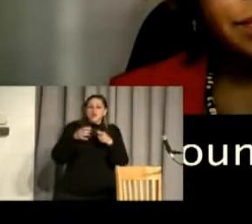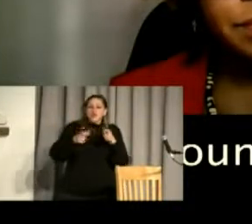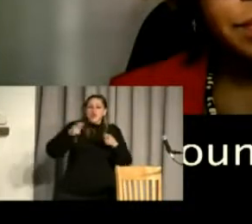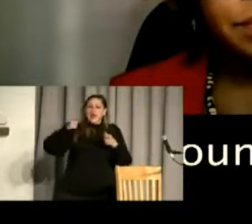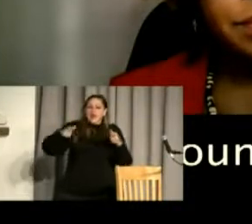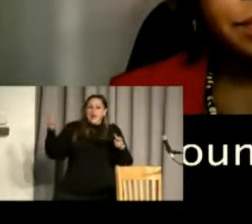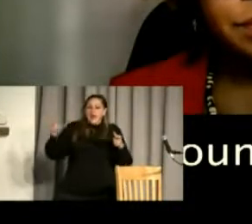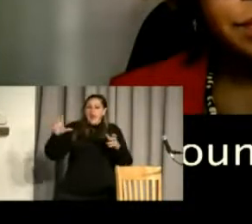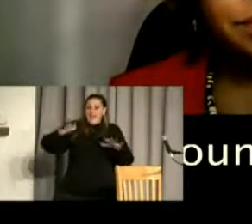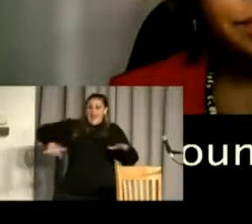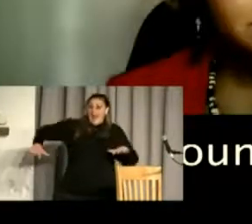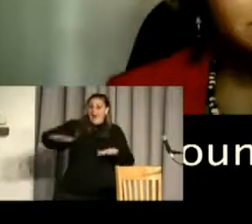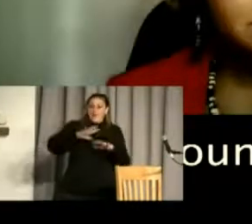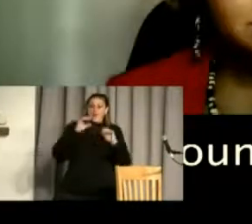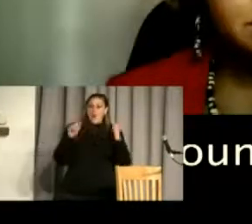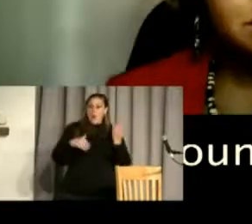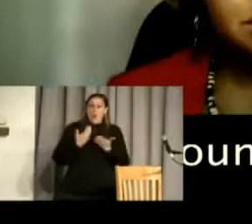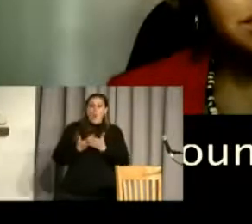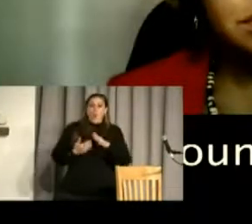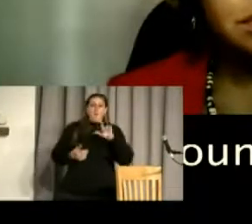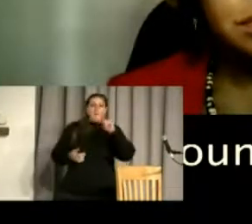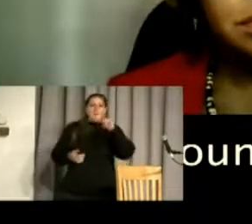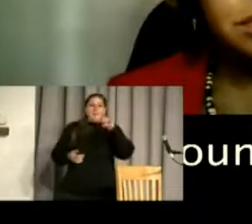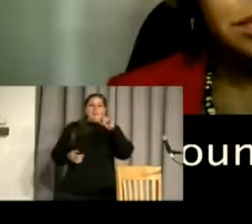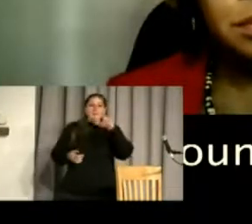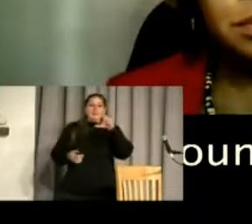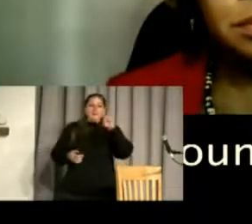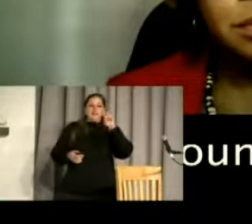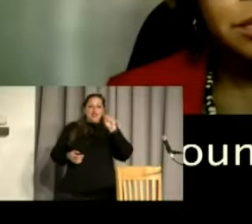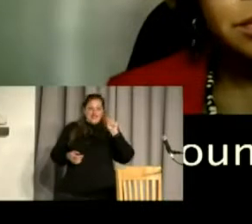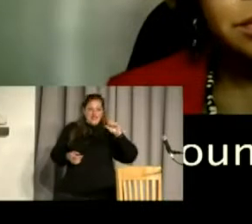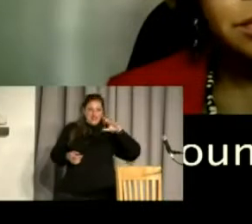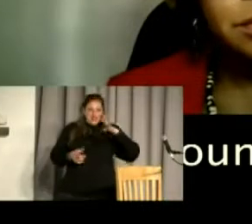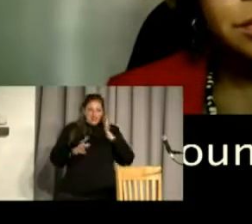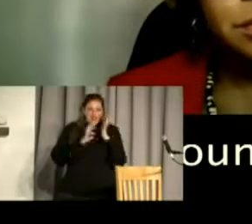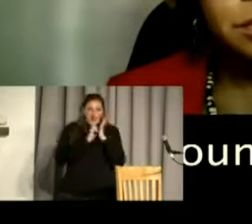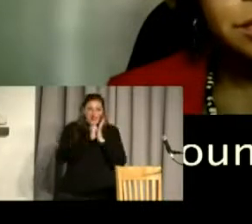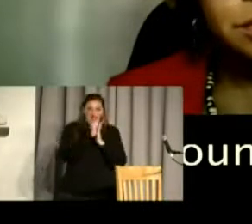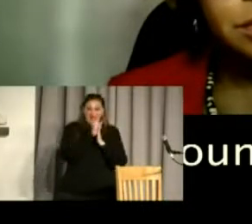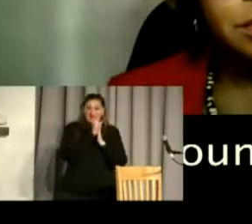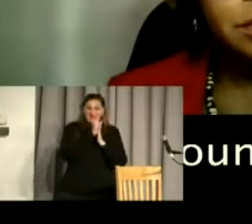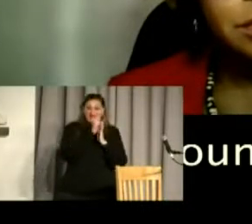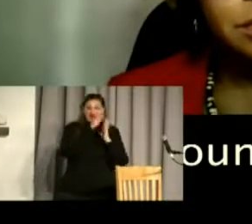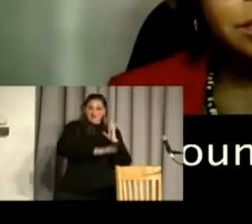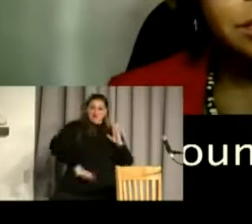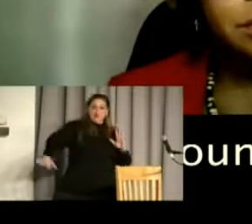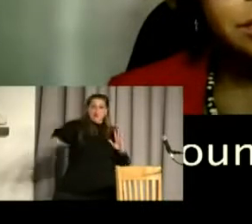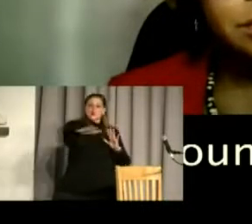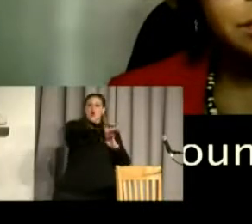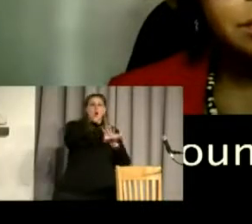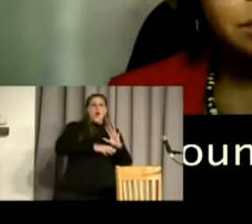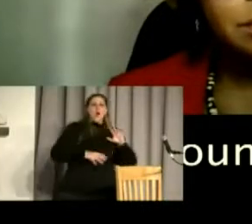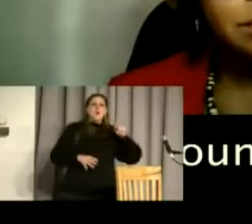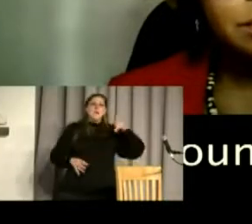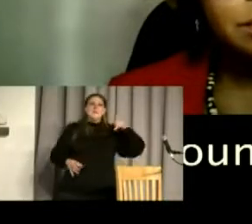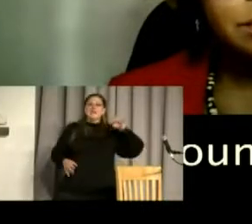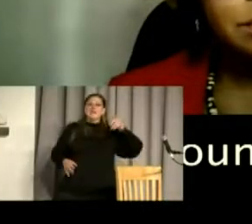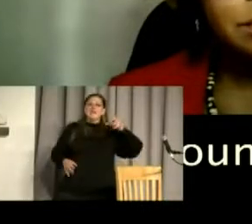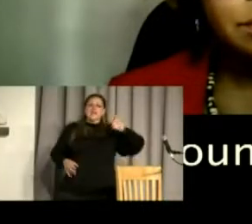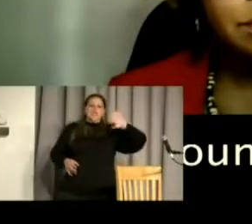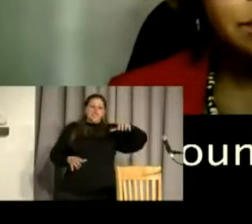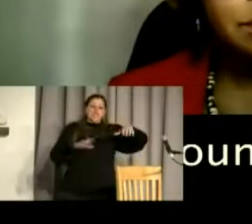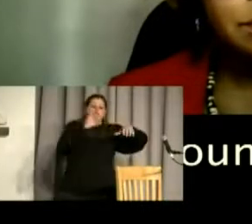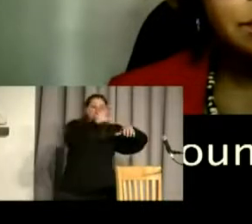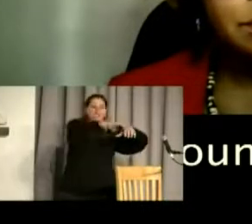country, Cancer Alley was formerly known as plantation country, and there are upwards